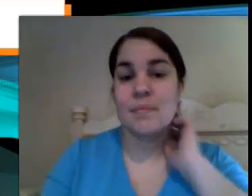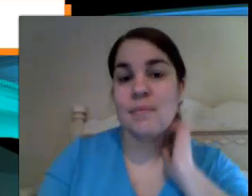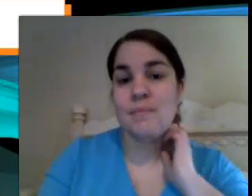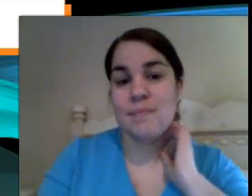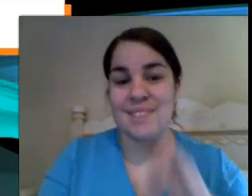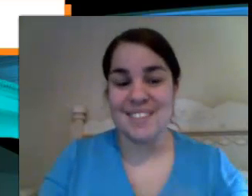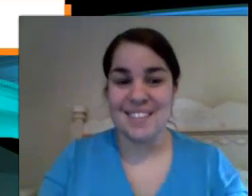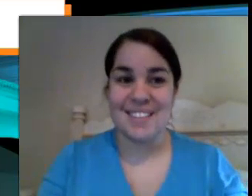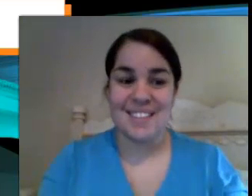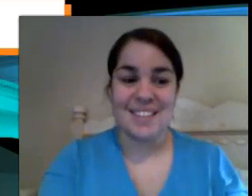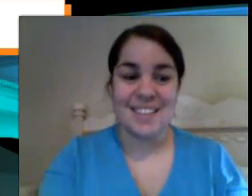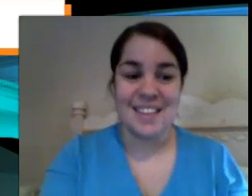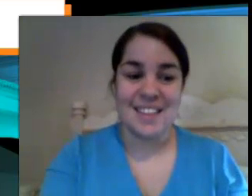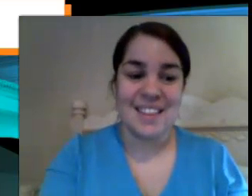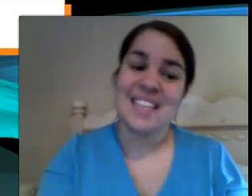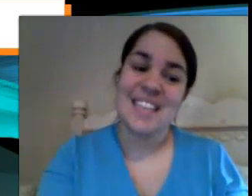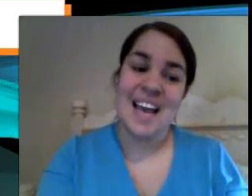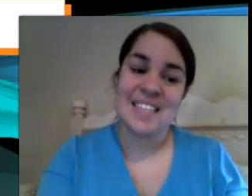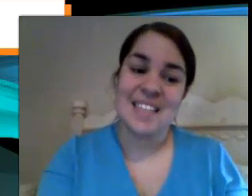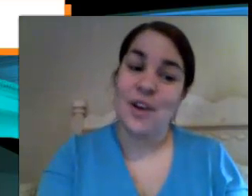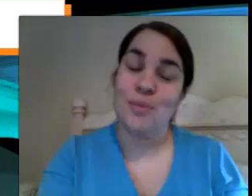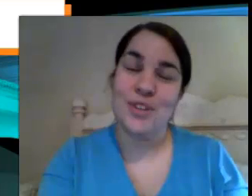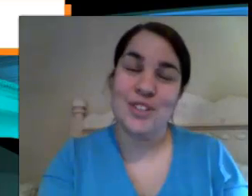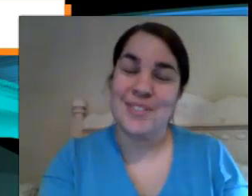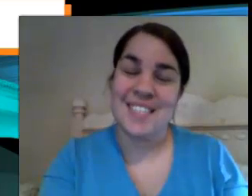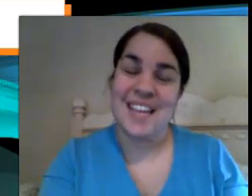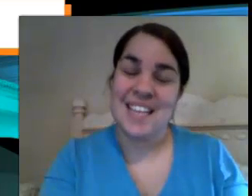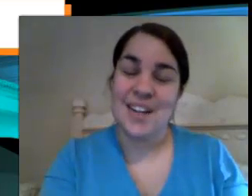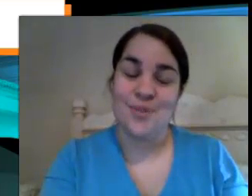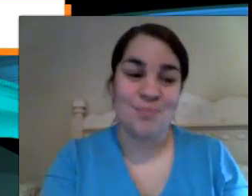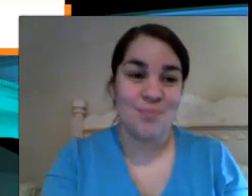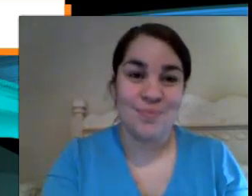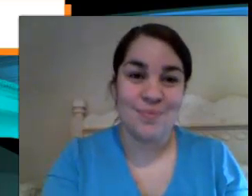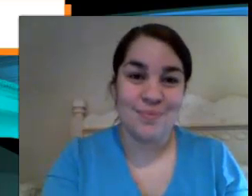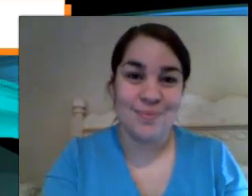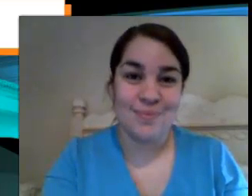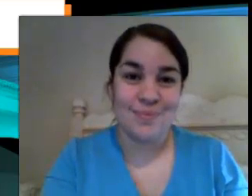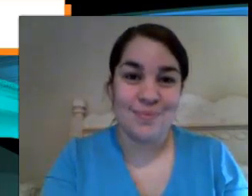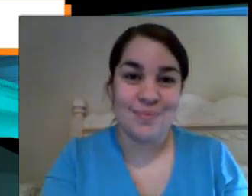Thanks, guys. I hope you can use these signs at home.